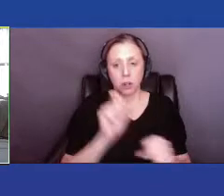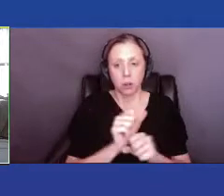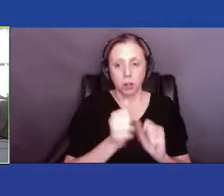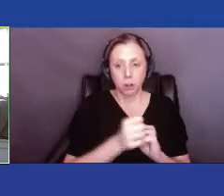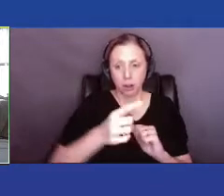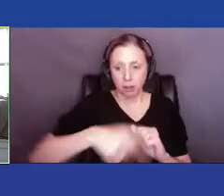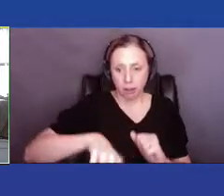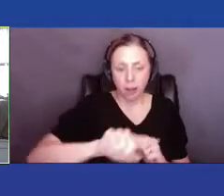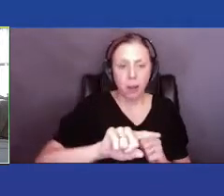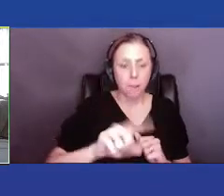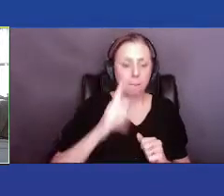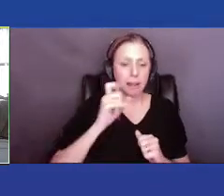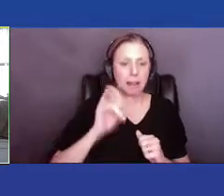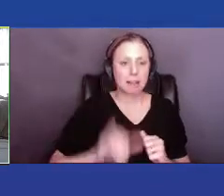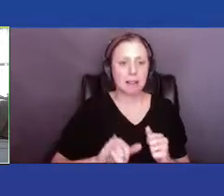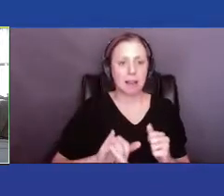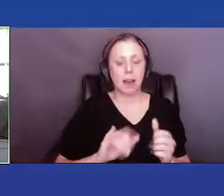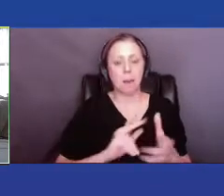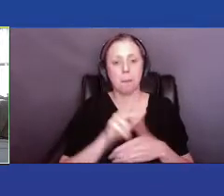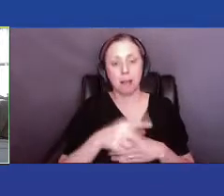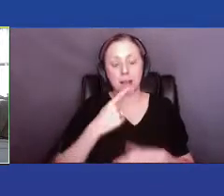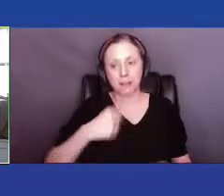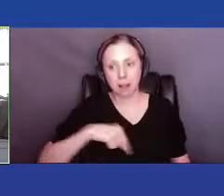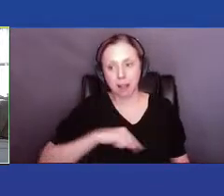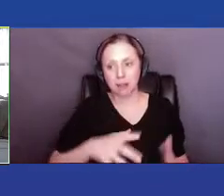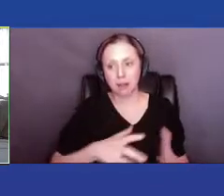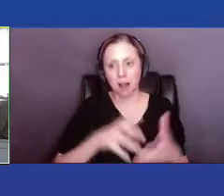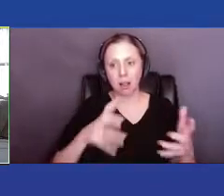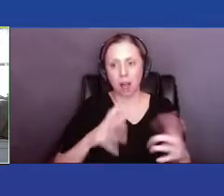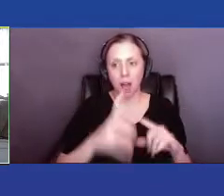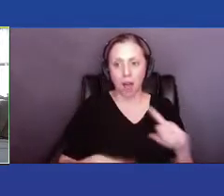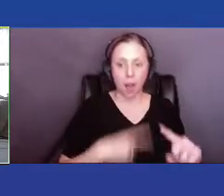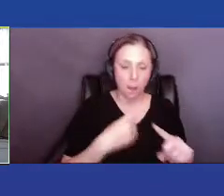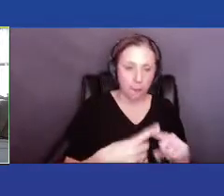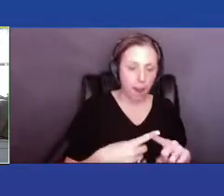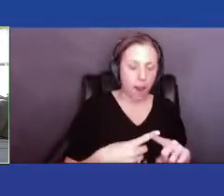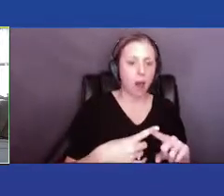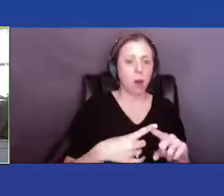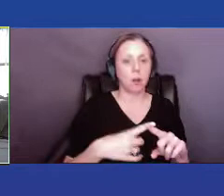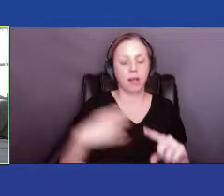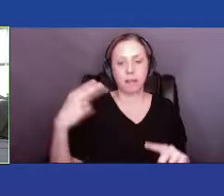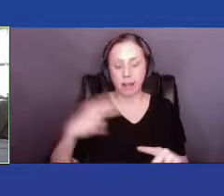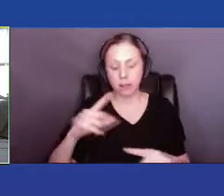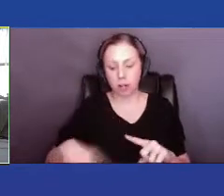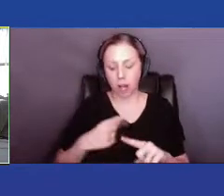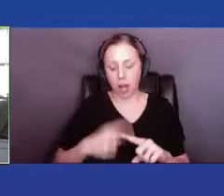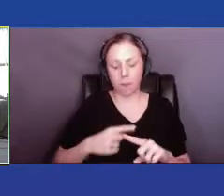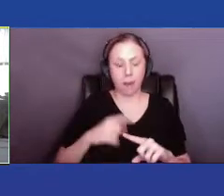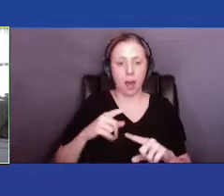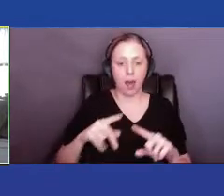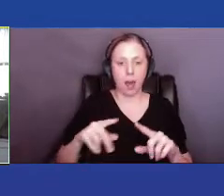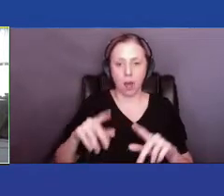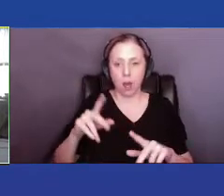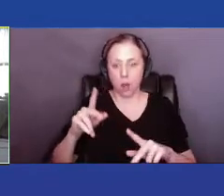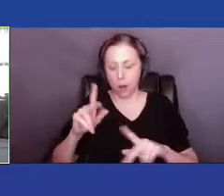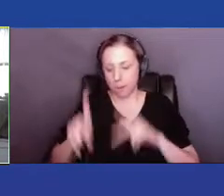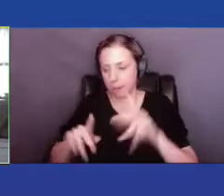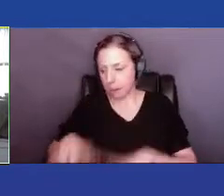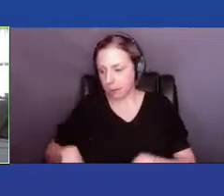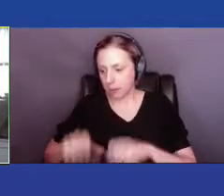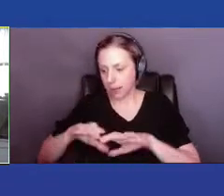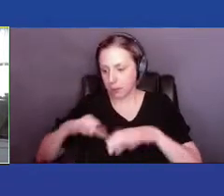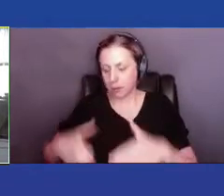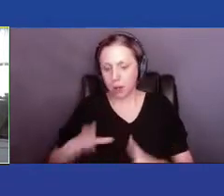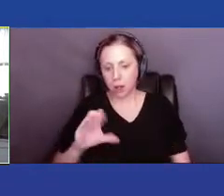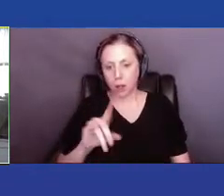because these plants tell us a lot about the history of colonialism, in particular, other human histories, human